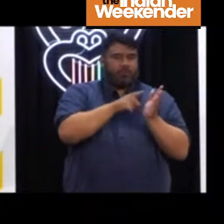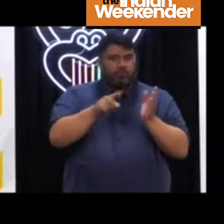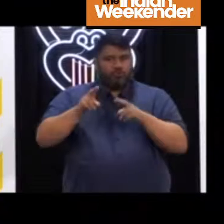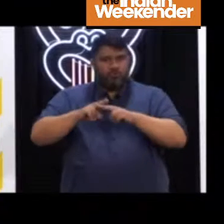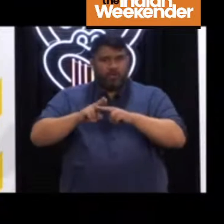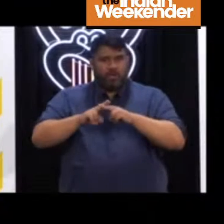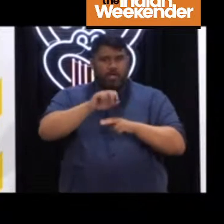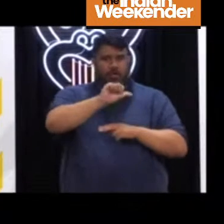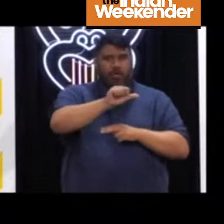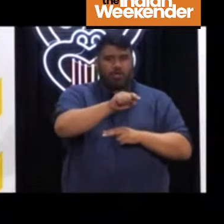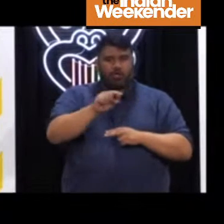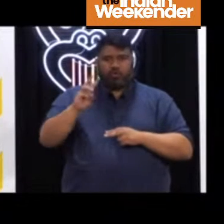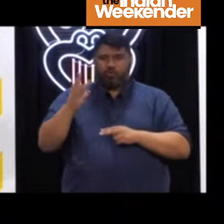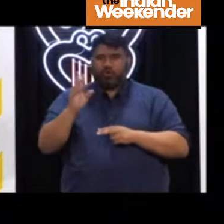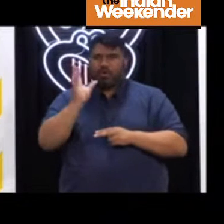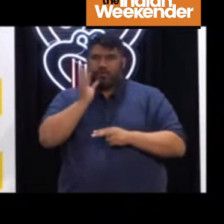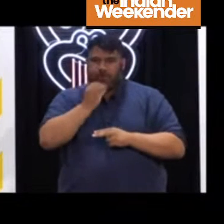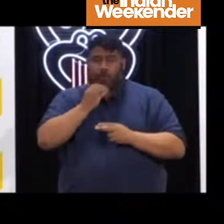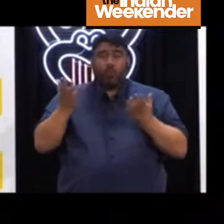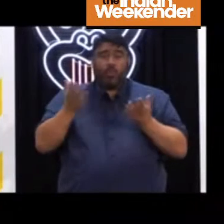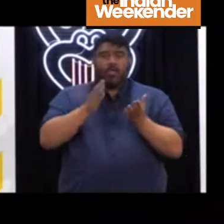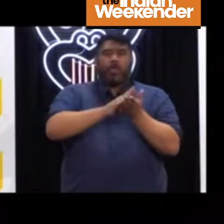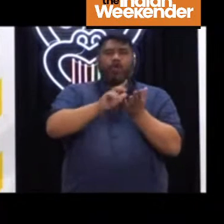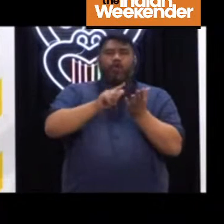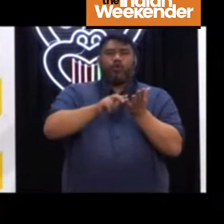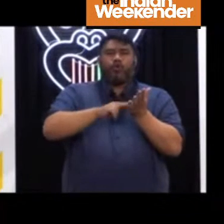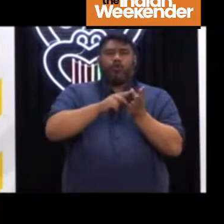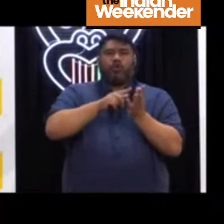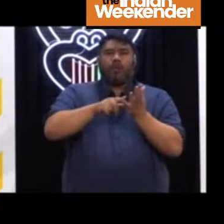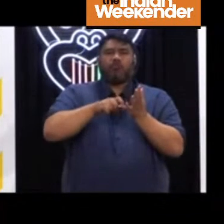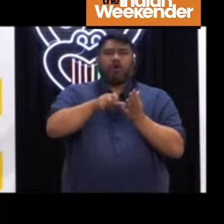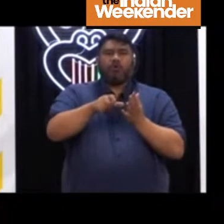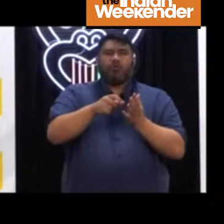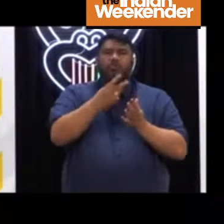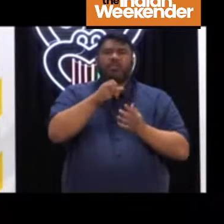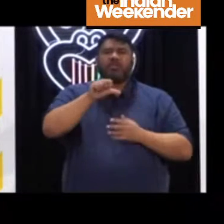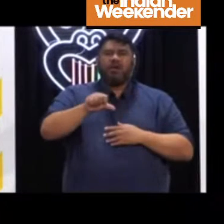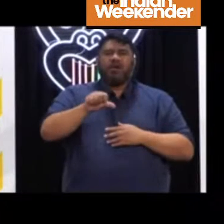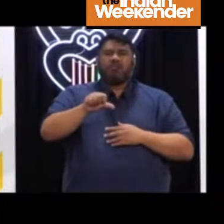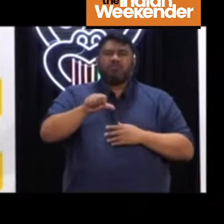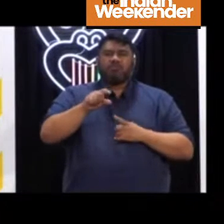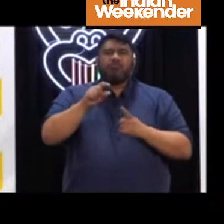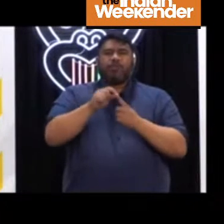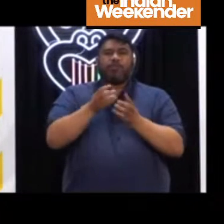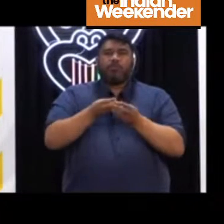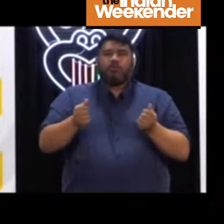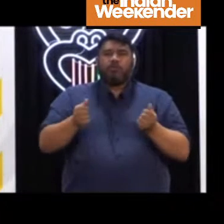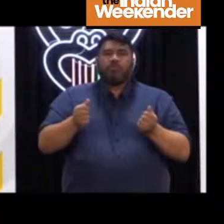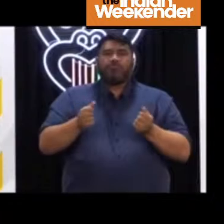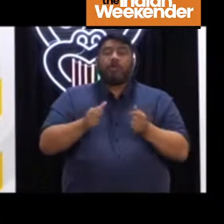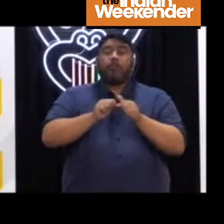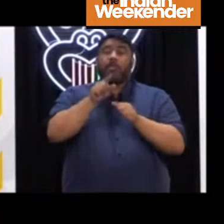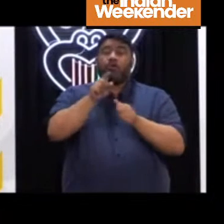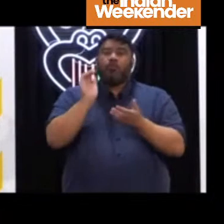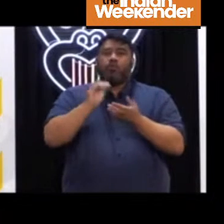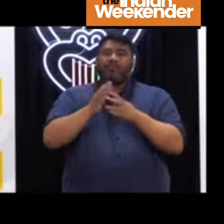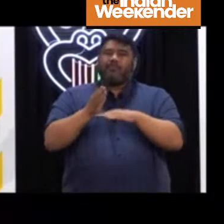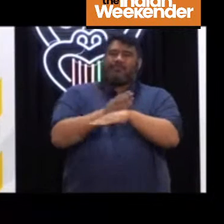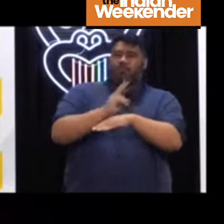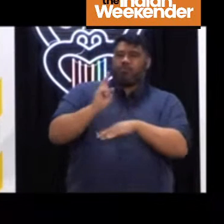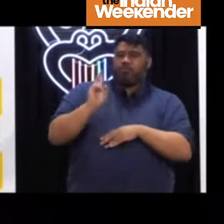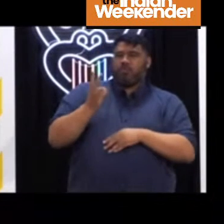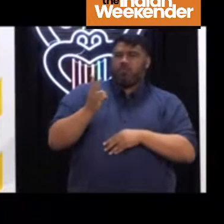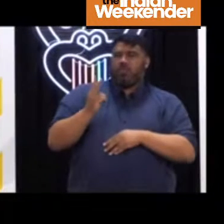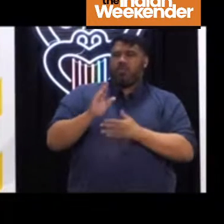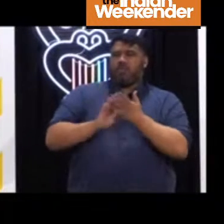at 29 Hanua Road, Papakura. You don't have to book, but try to be there by 2 p.m. at least, at the latest, so you can